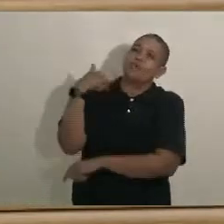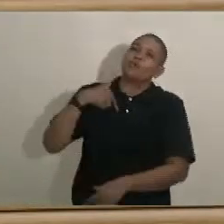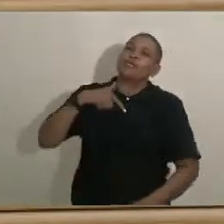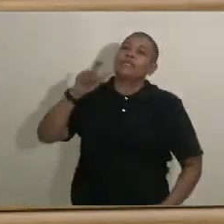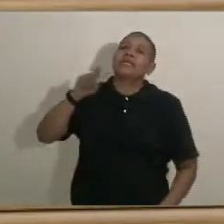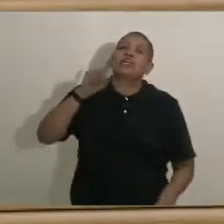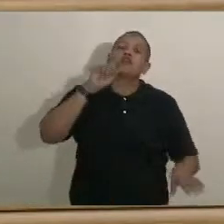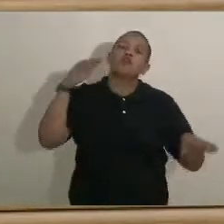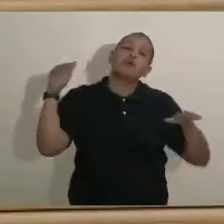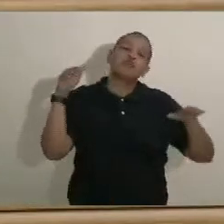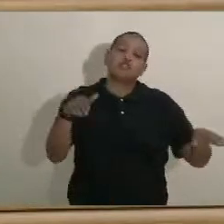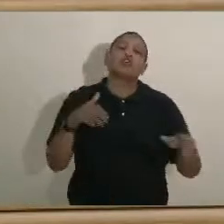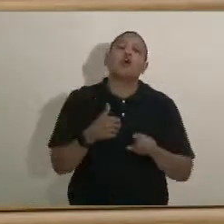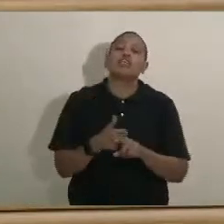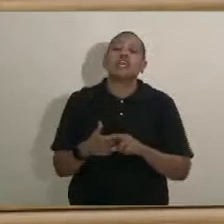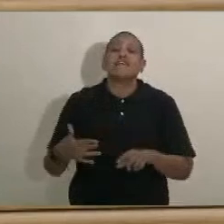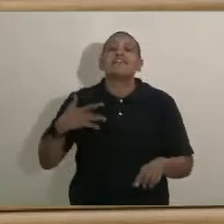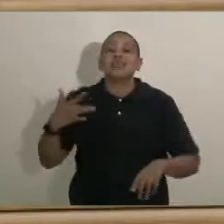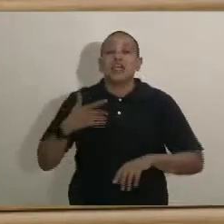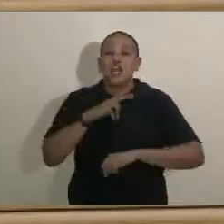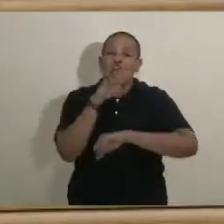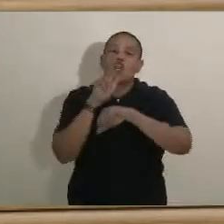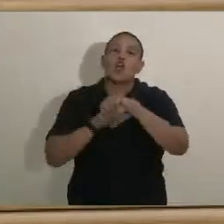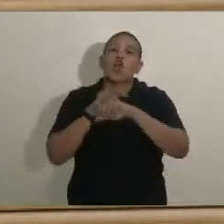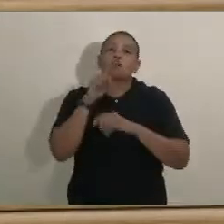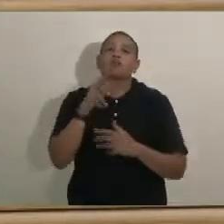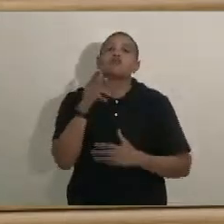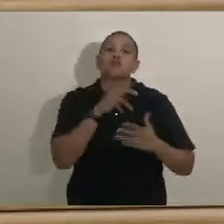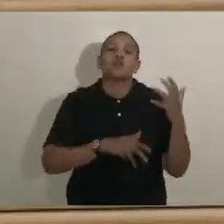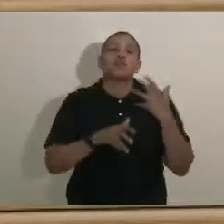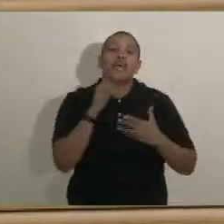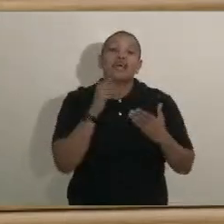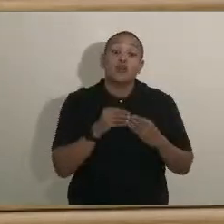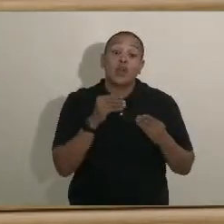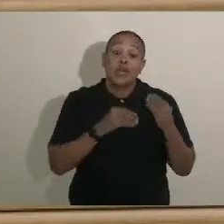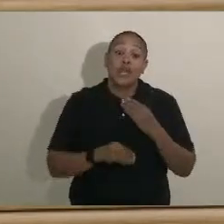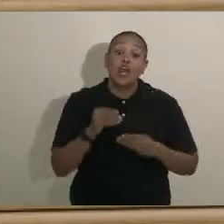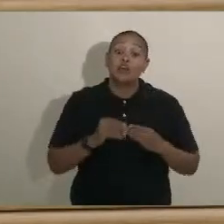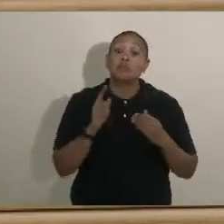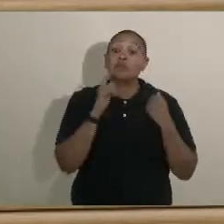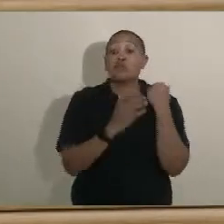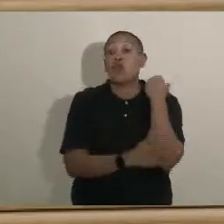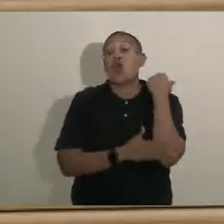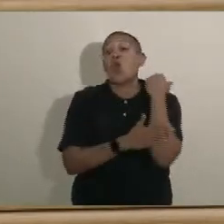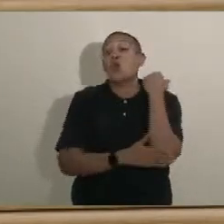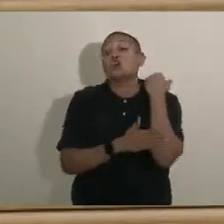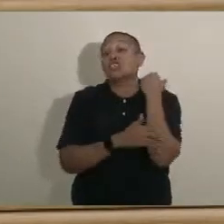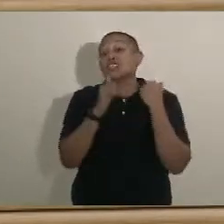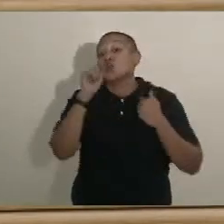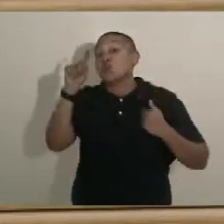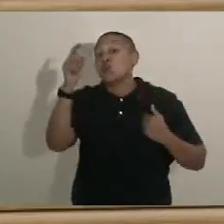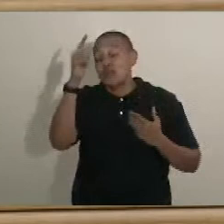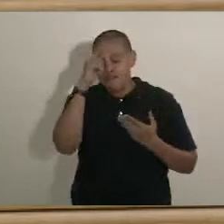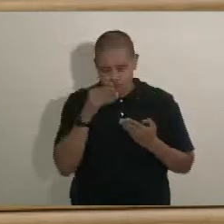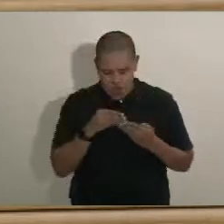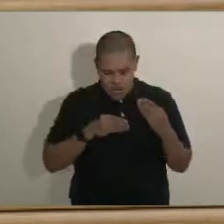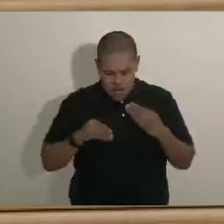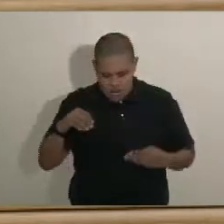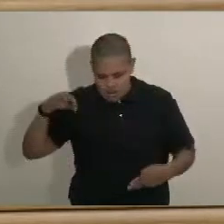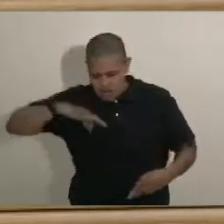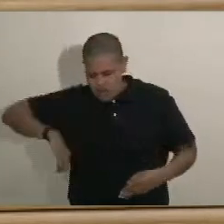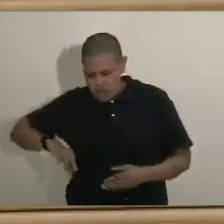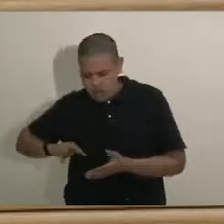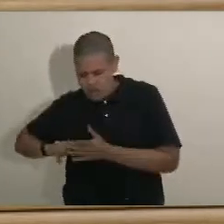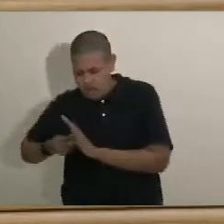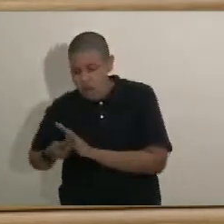to restore a sense of normality to the society, to the economy, to the country, not just for economic purposes, as important